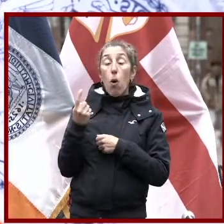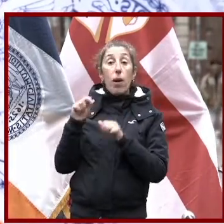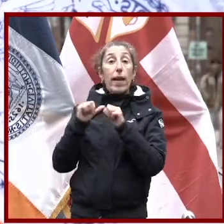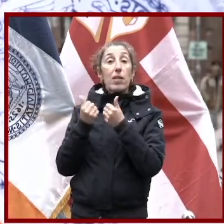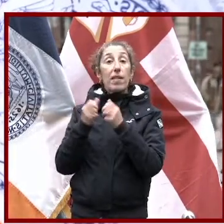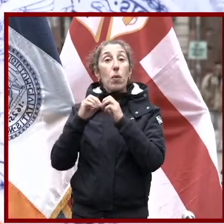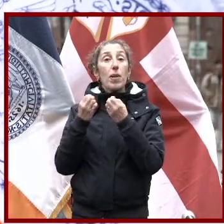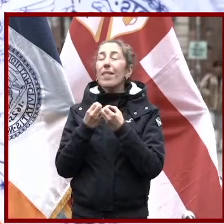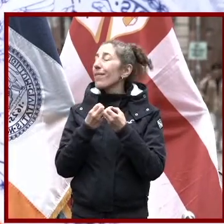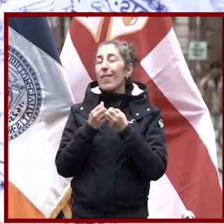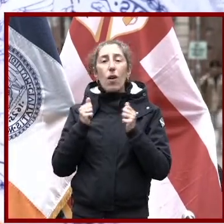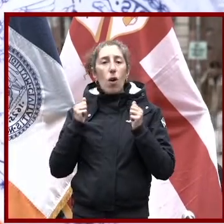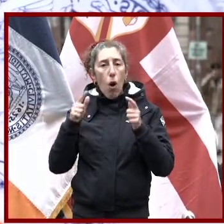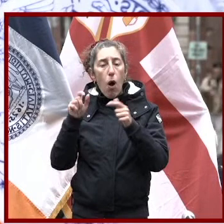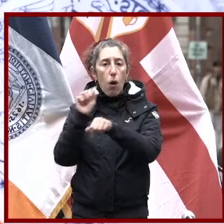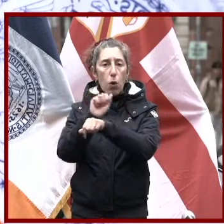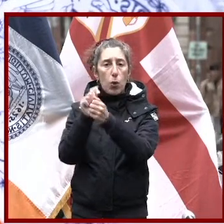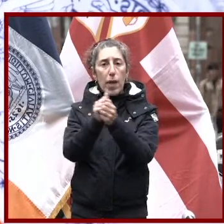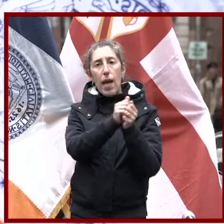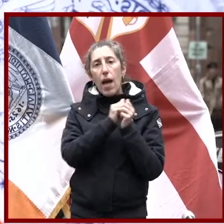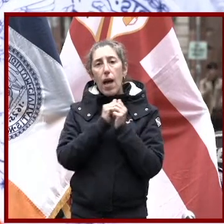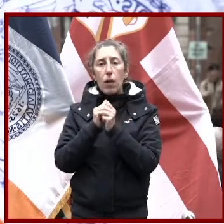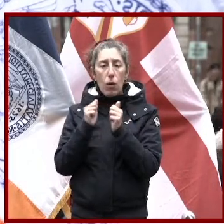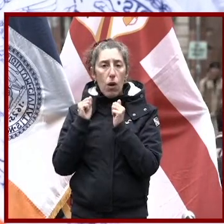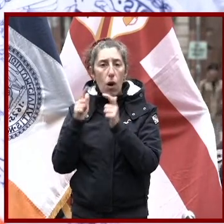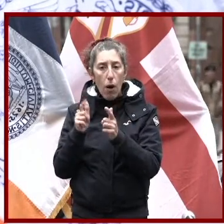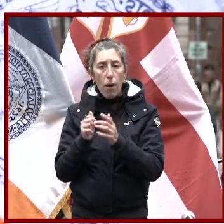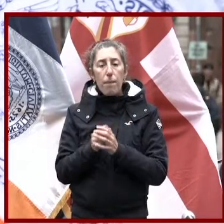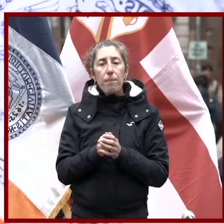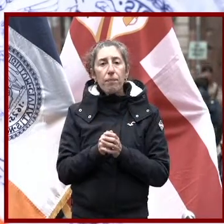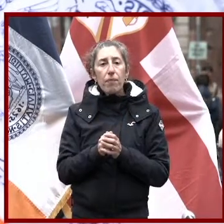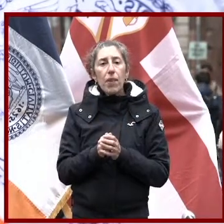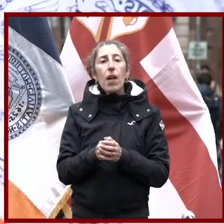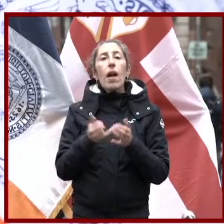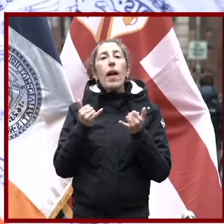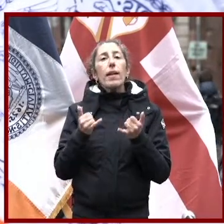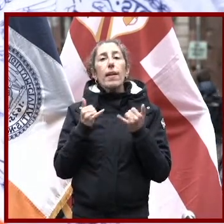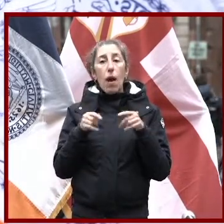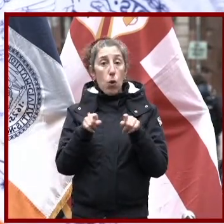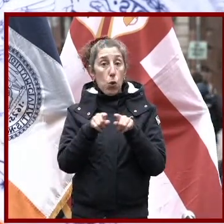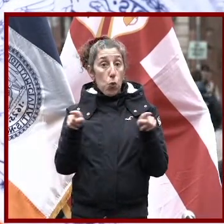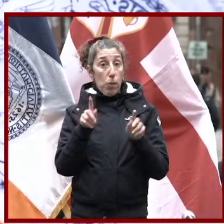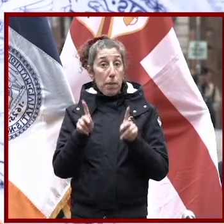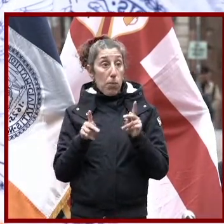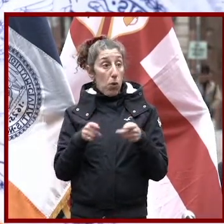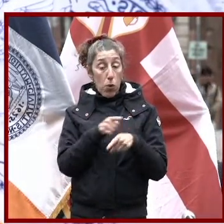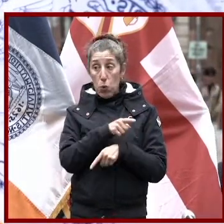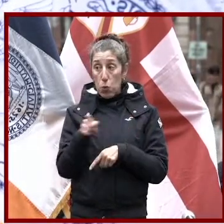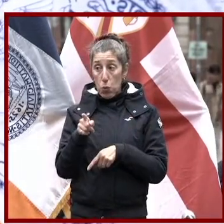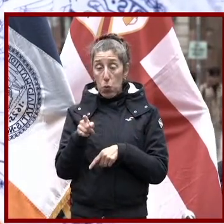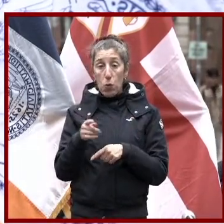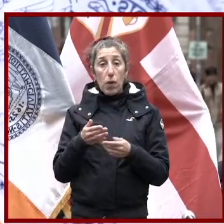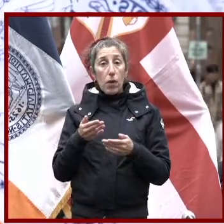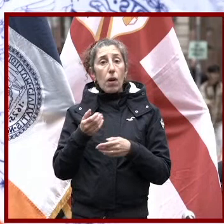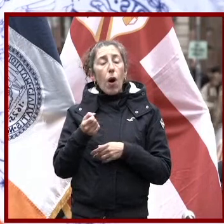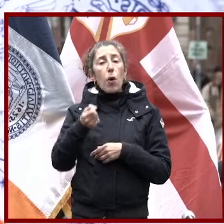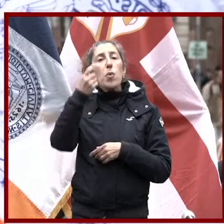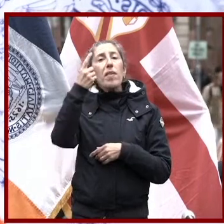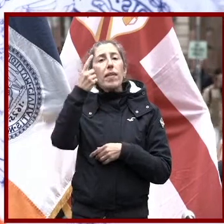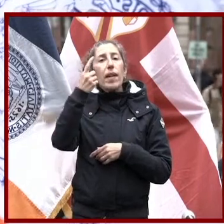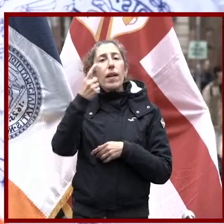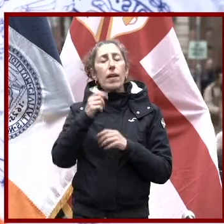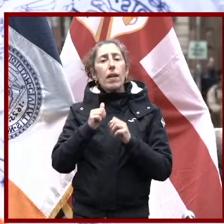stand literally shoulder to shoulder with us today in how we answered the call in